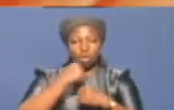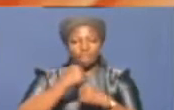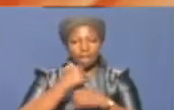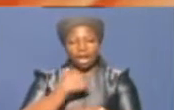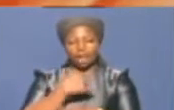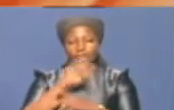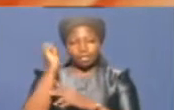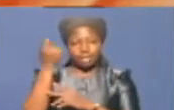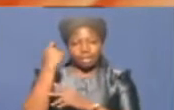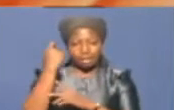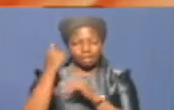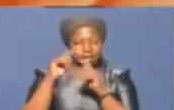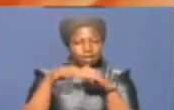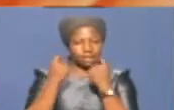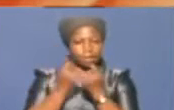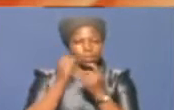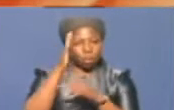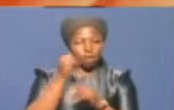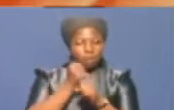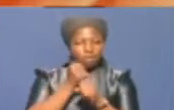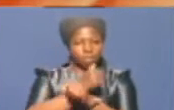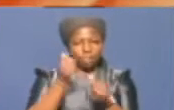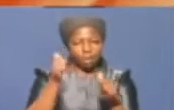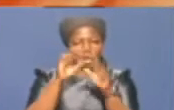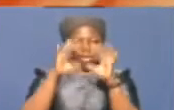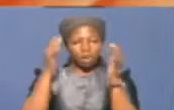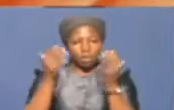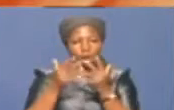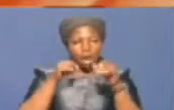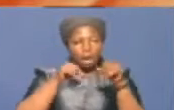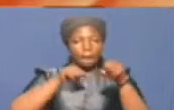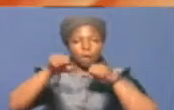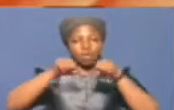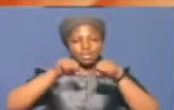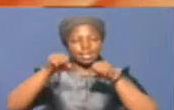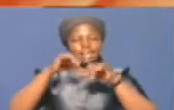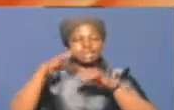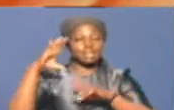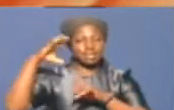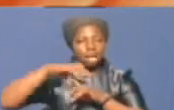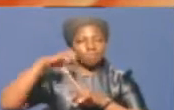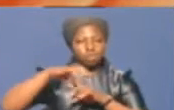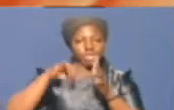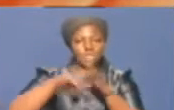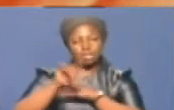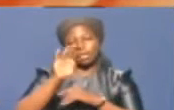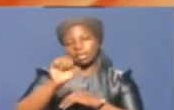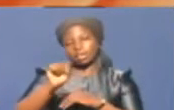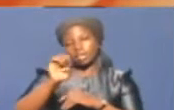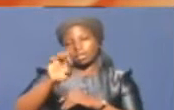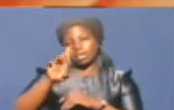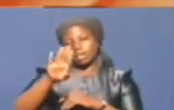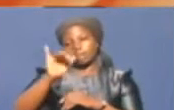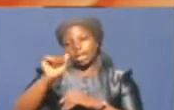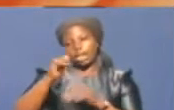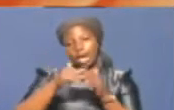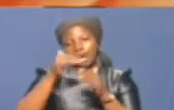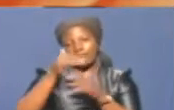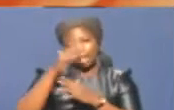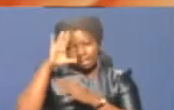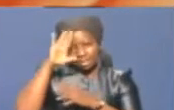will give a good show at the World Boxing Championships in Belgrade, Serbia, after a disappointing outing at the Tokyo